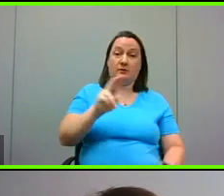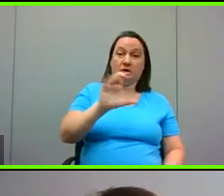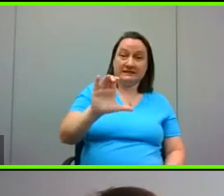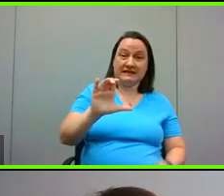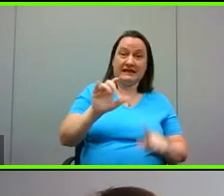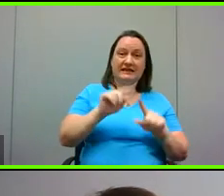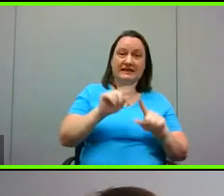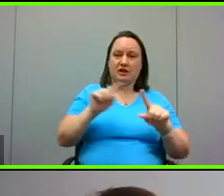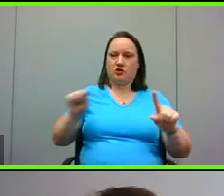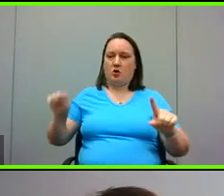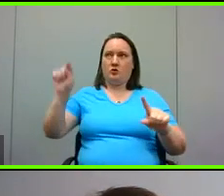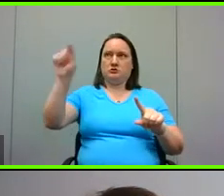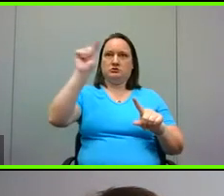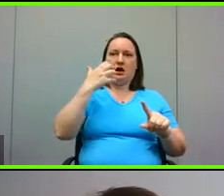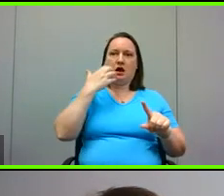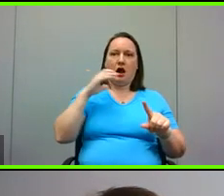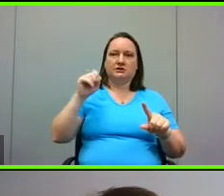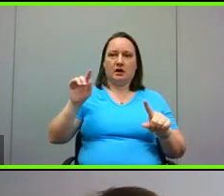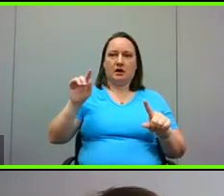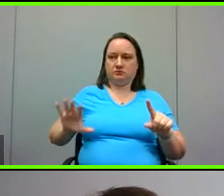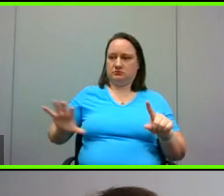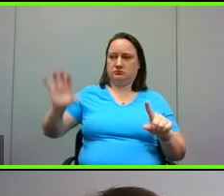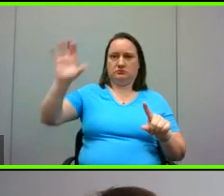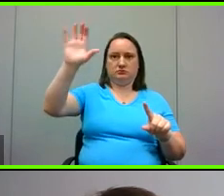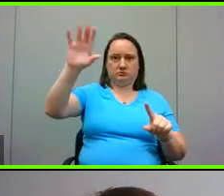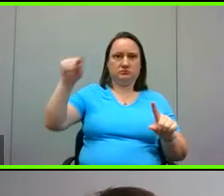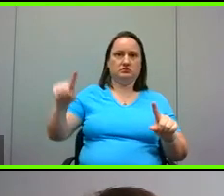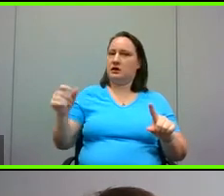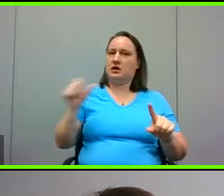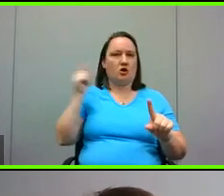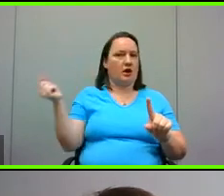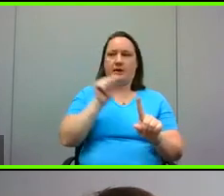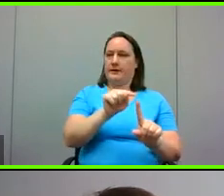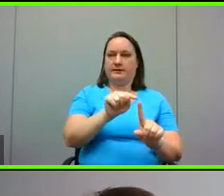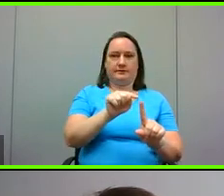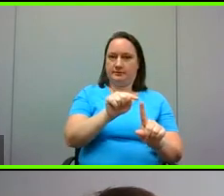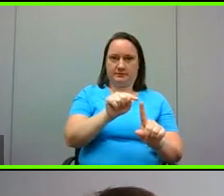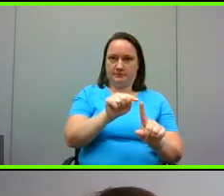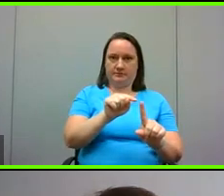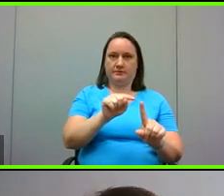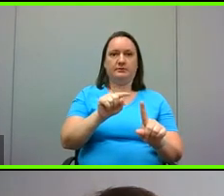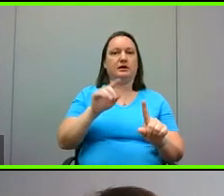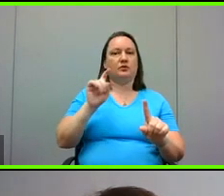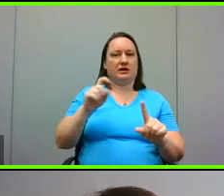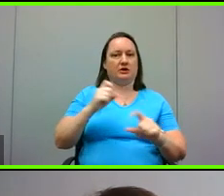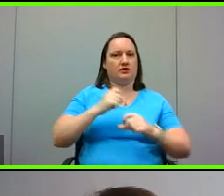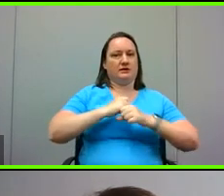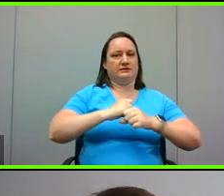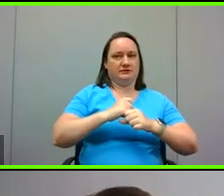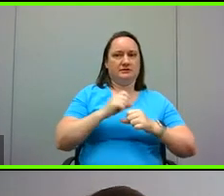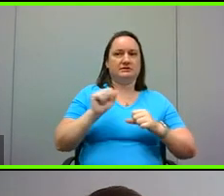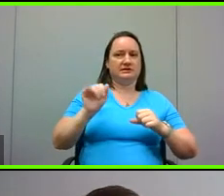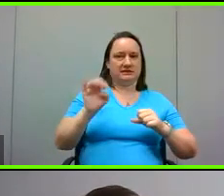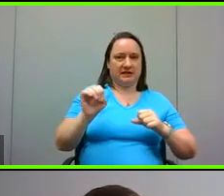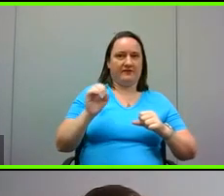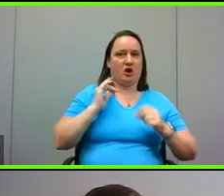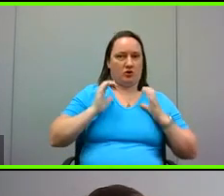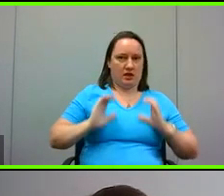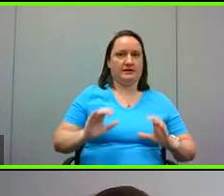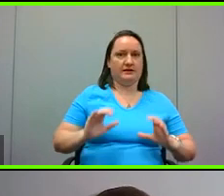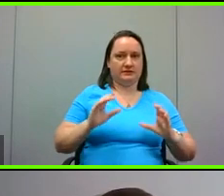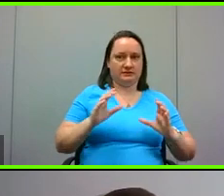back those persons that are in the hotspot areas. I just think it needs to be safe for our clientele, for everybody involved. So